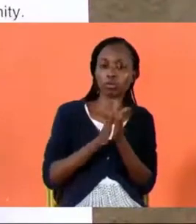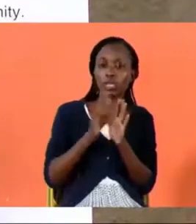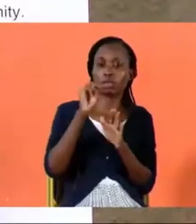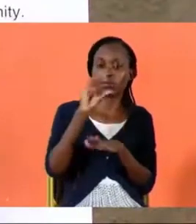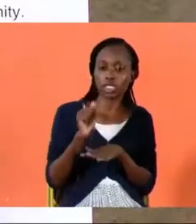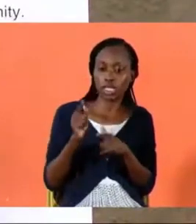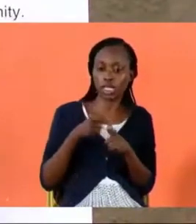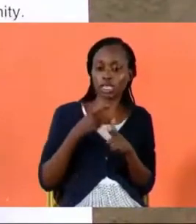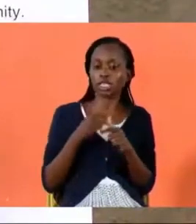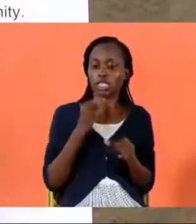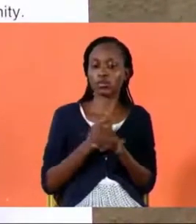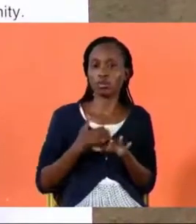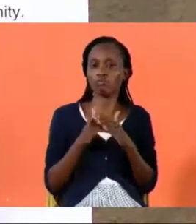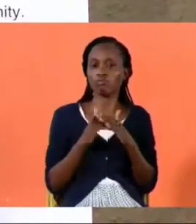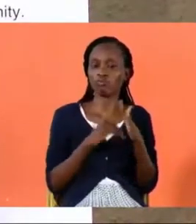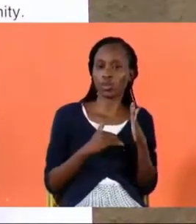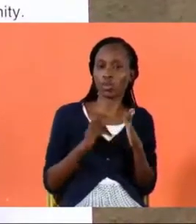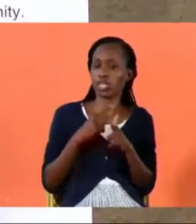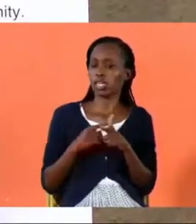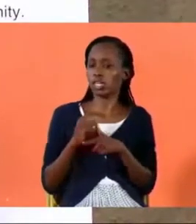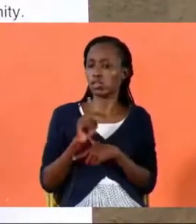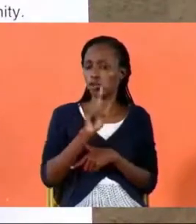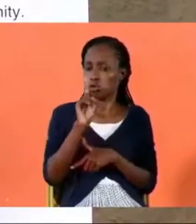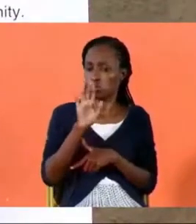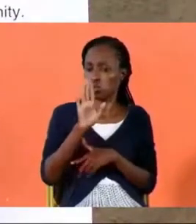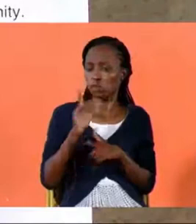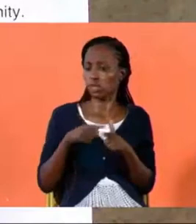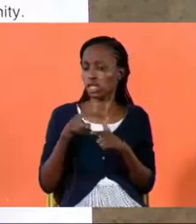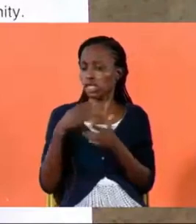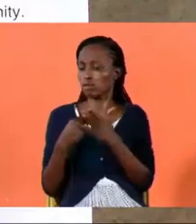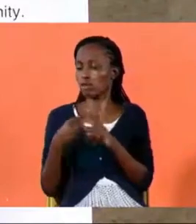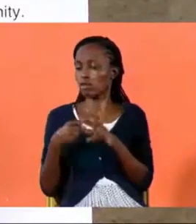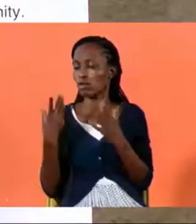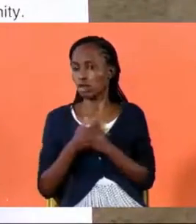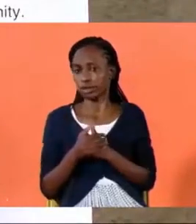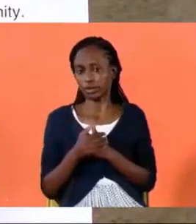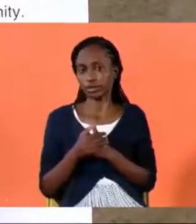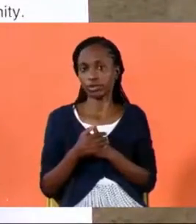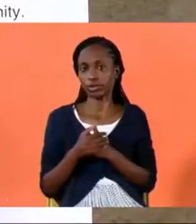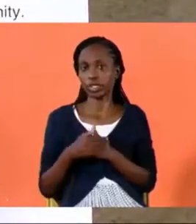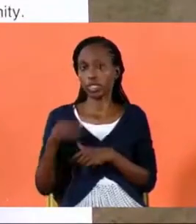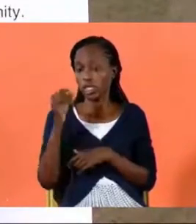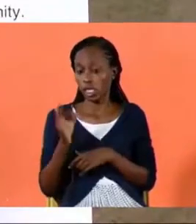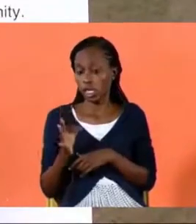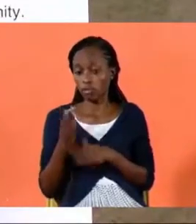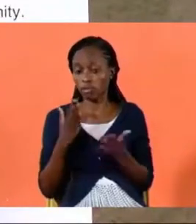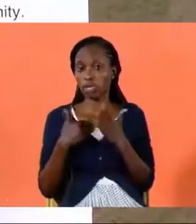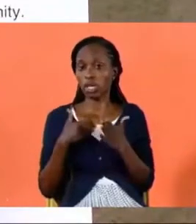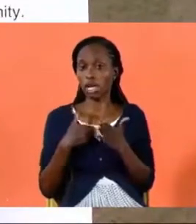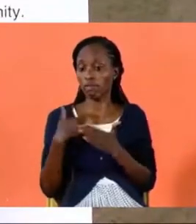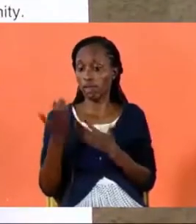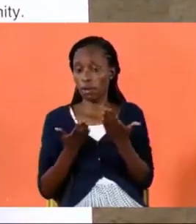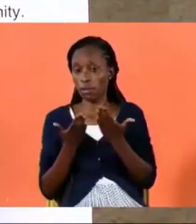mid-tier job, right? You have to ask yourself, where is this money coming from, right? If you have a business